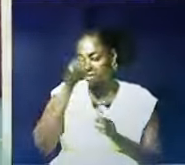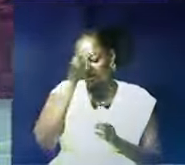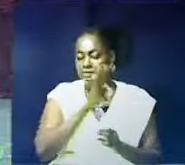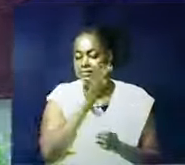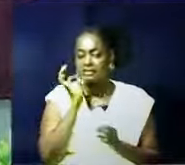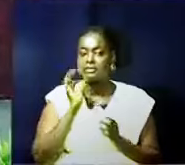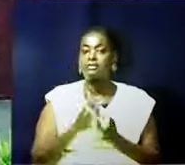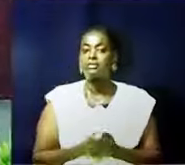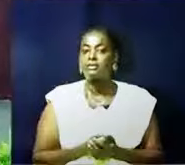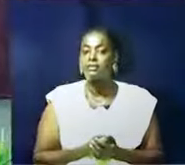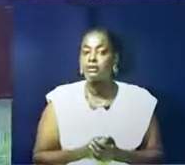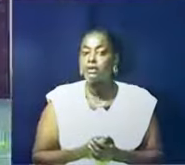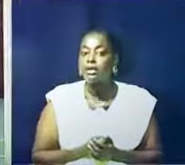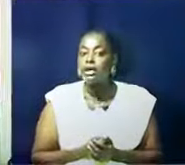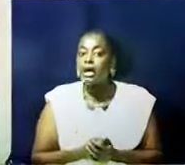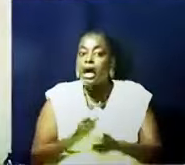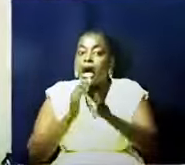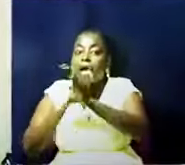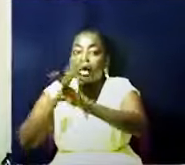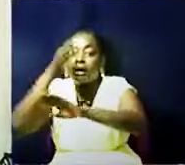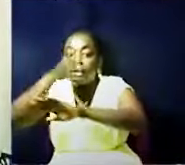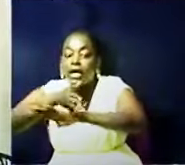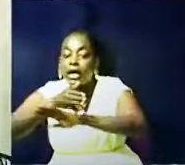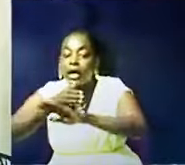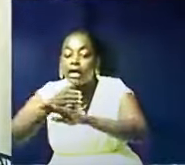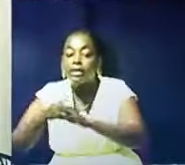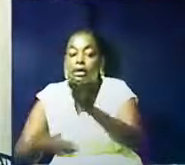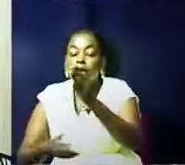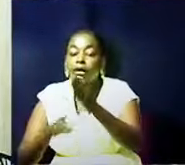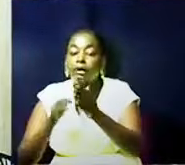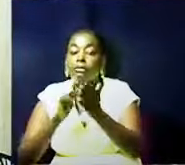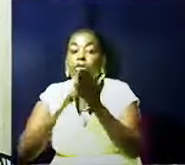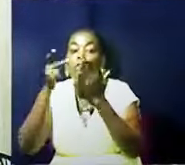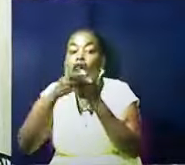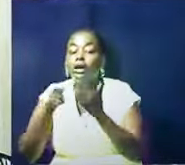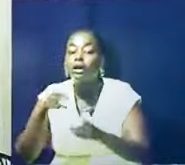Then, right after the morning session, when we had to